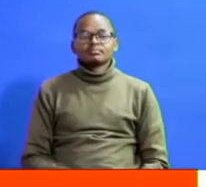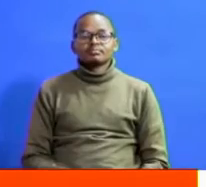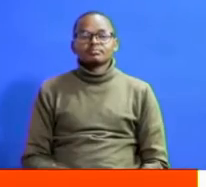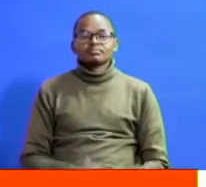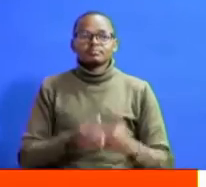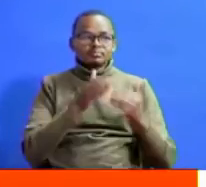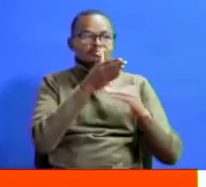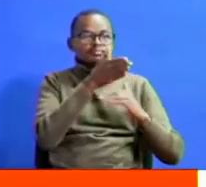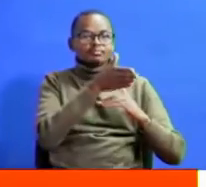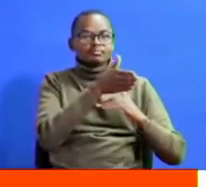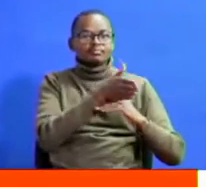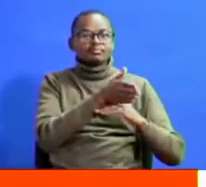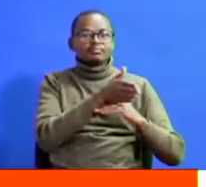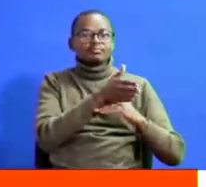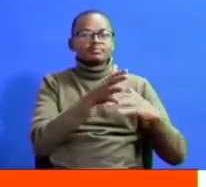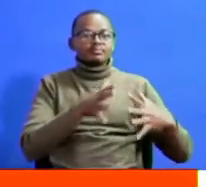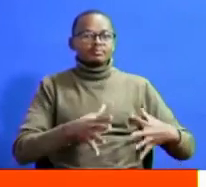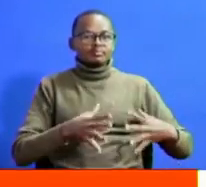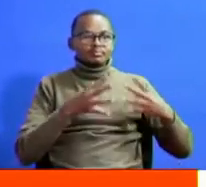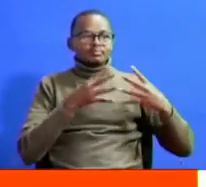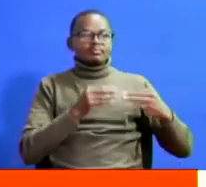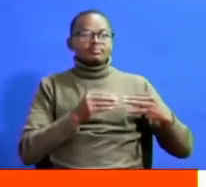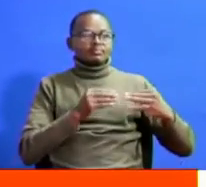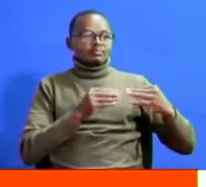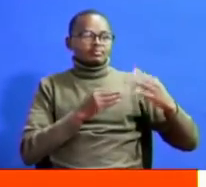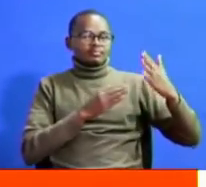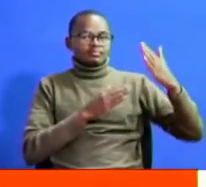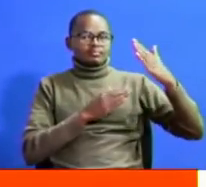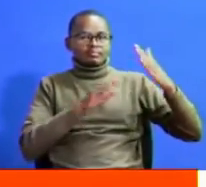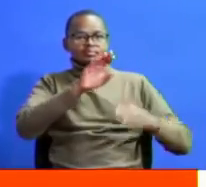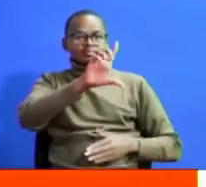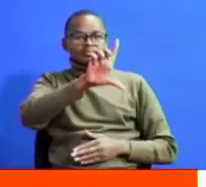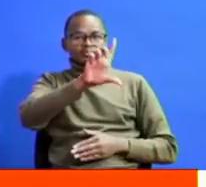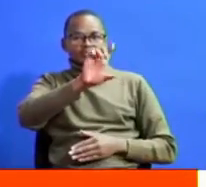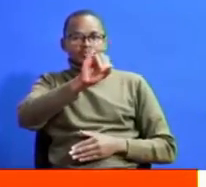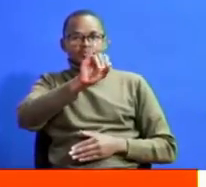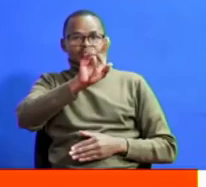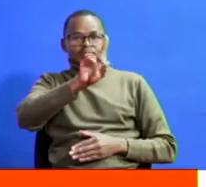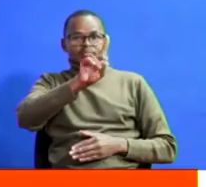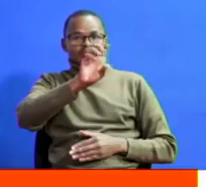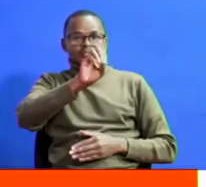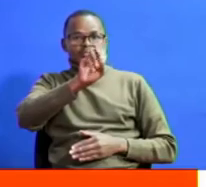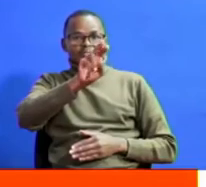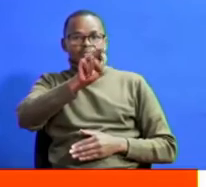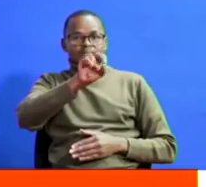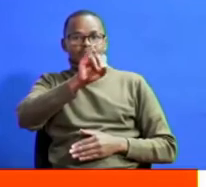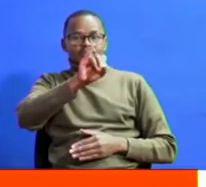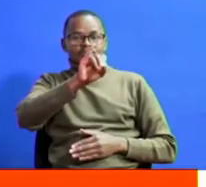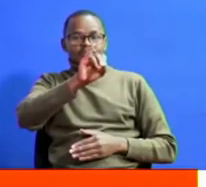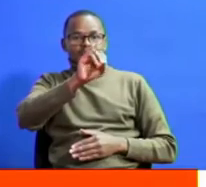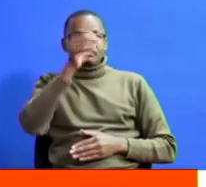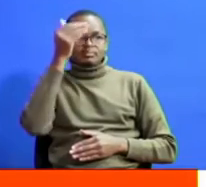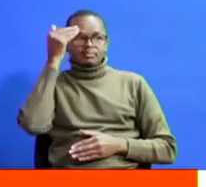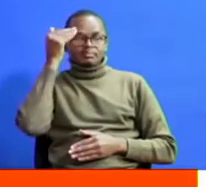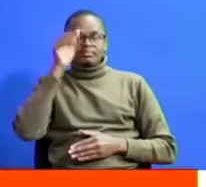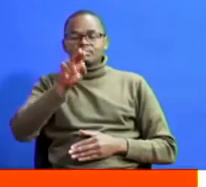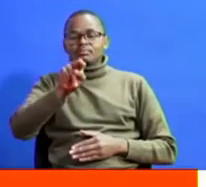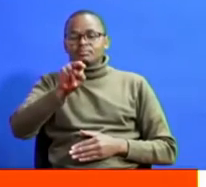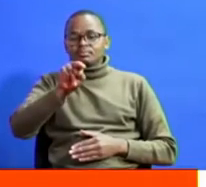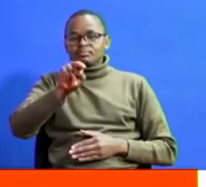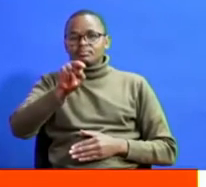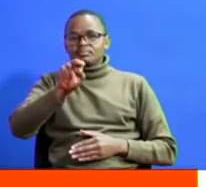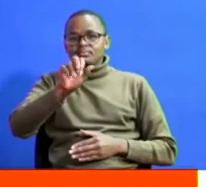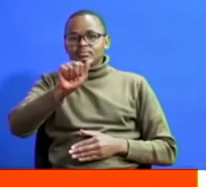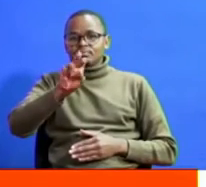After he was allegedly attacked by armed thugs in Likoni, Mombasa on Wednesday last week, former Nyali Member of Parliament Aaron